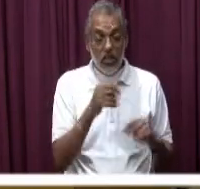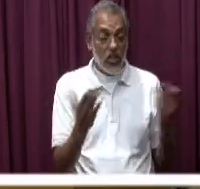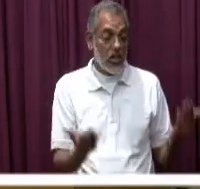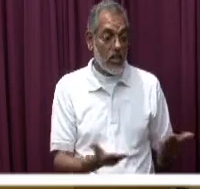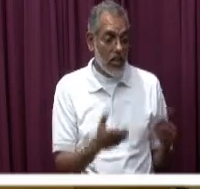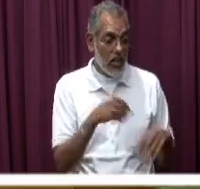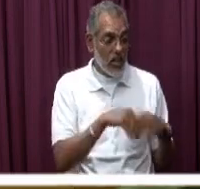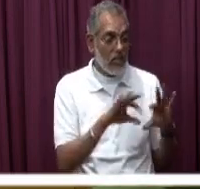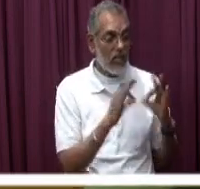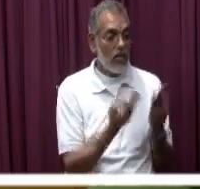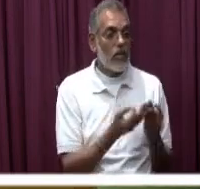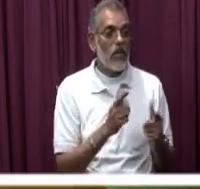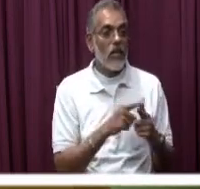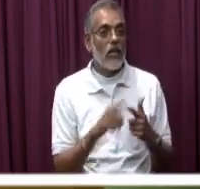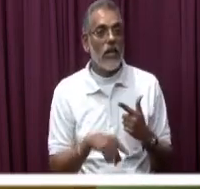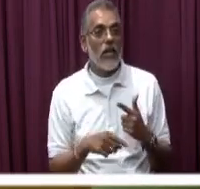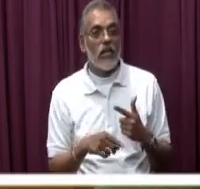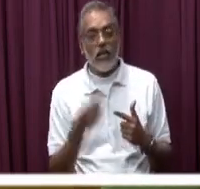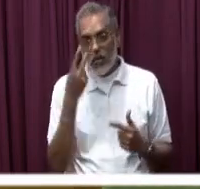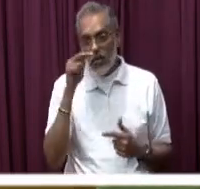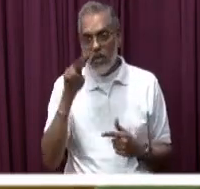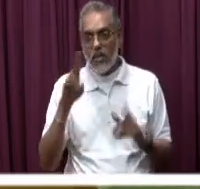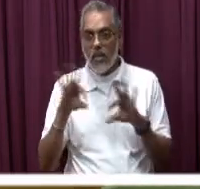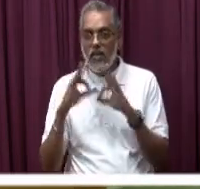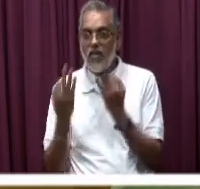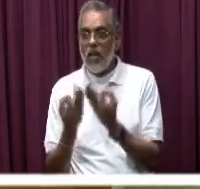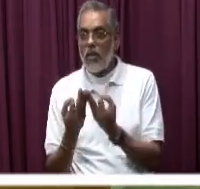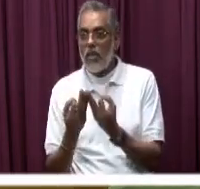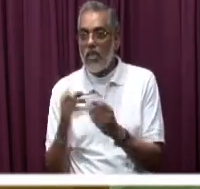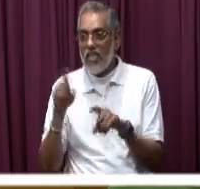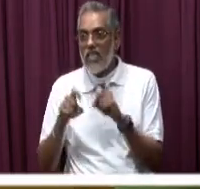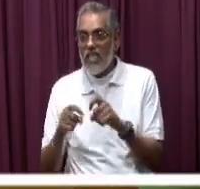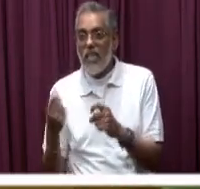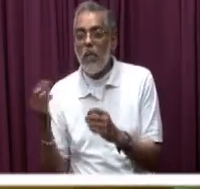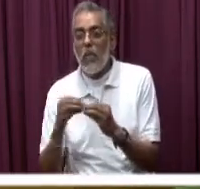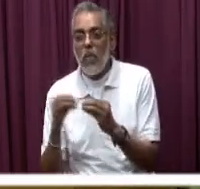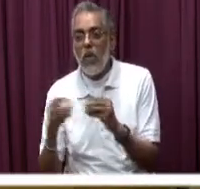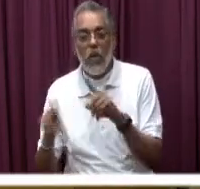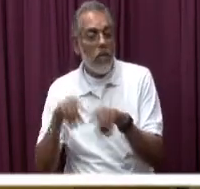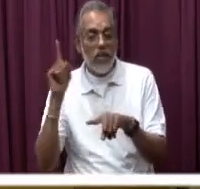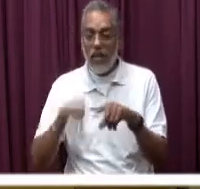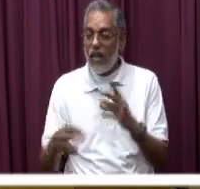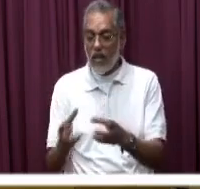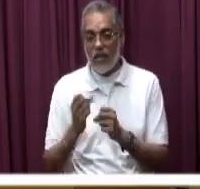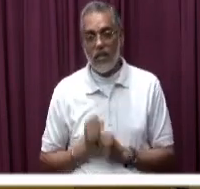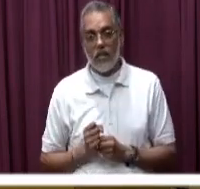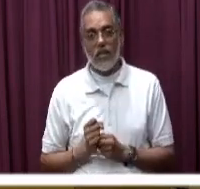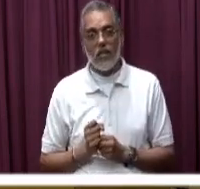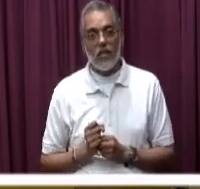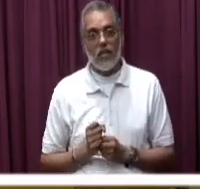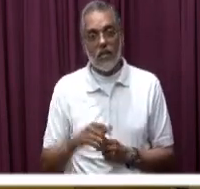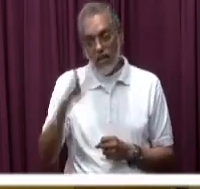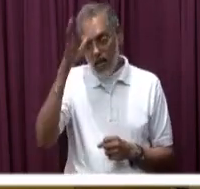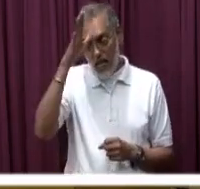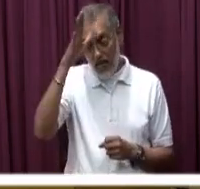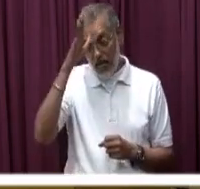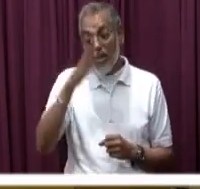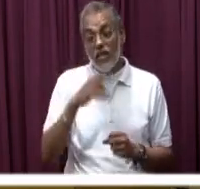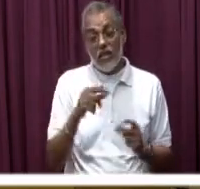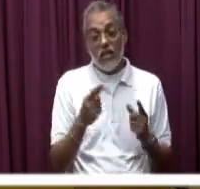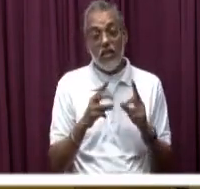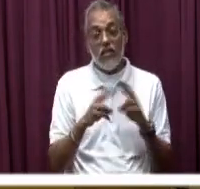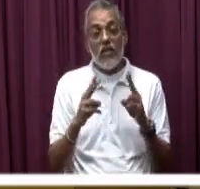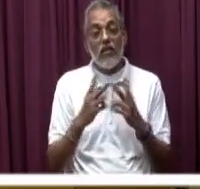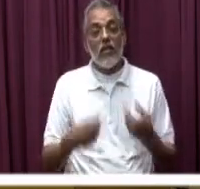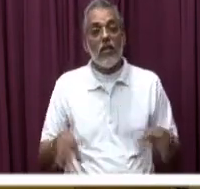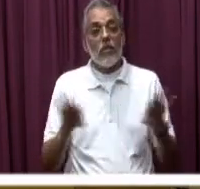a kind of nurturing that a family needs that it can't have. Mom can do an incredible job